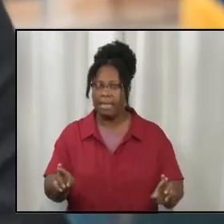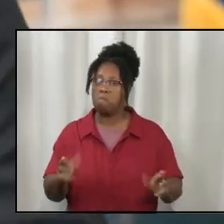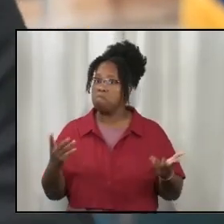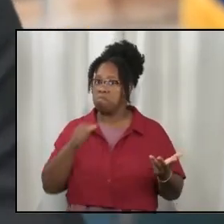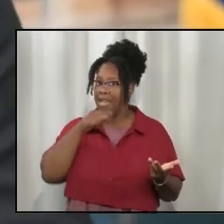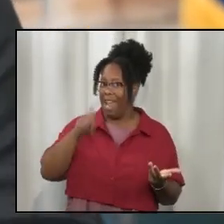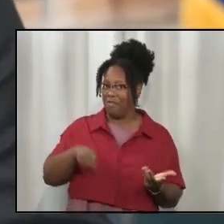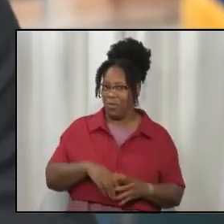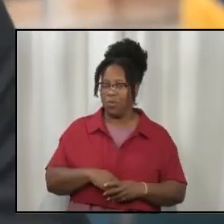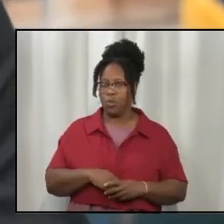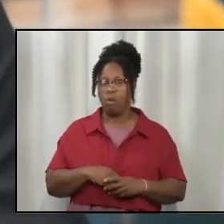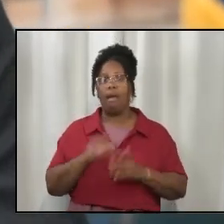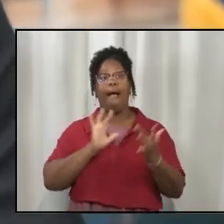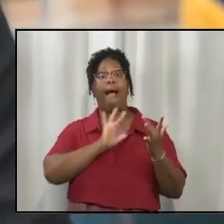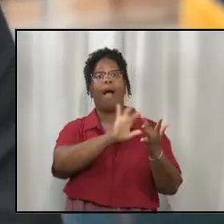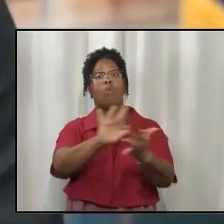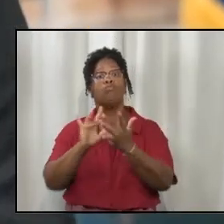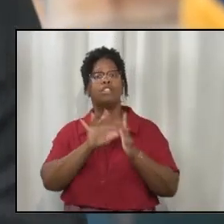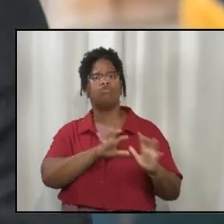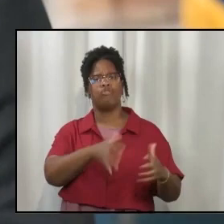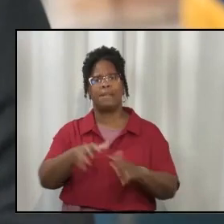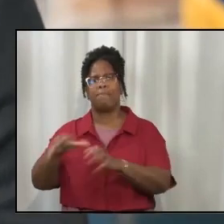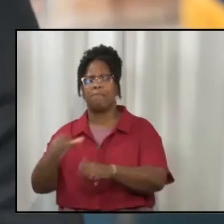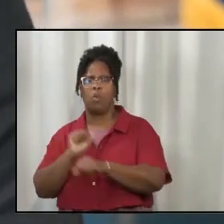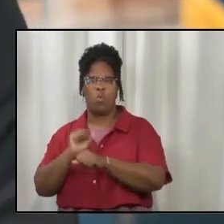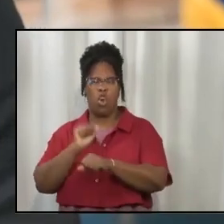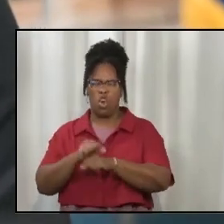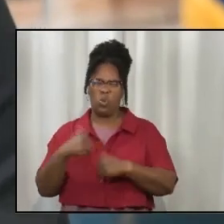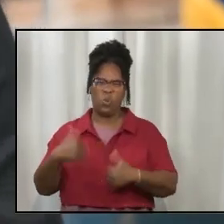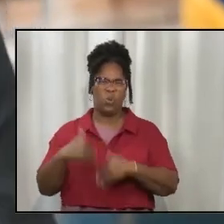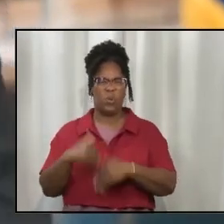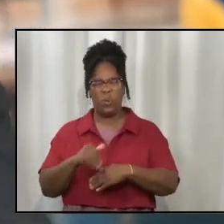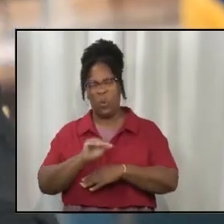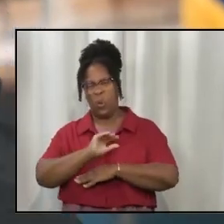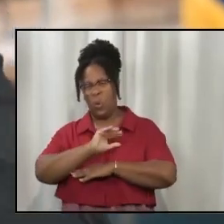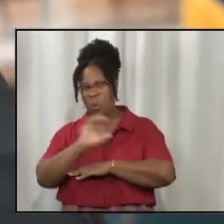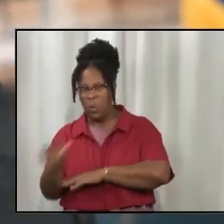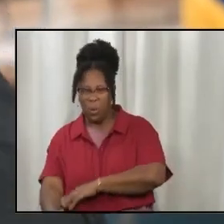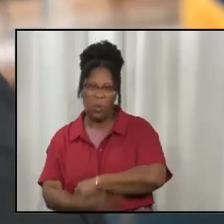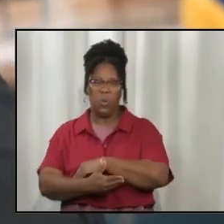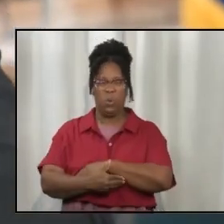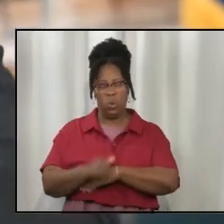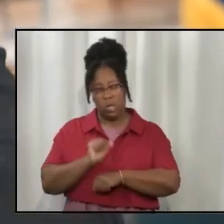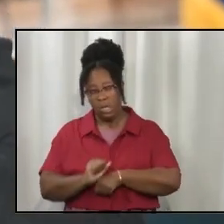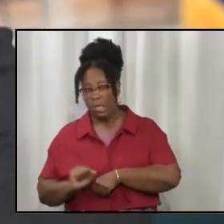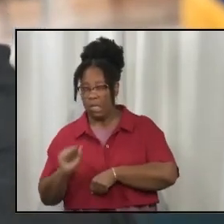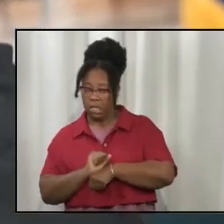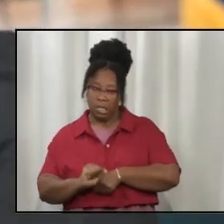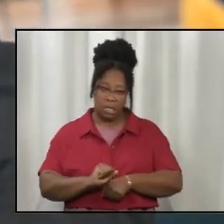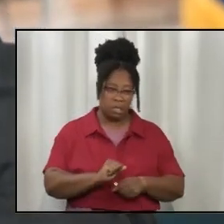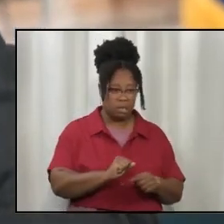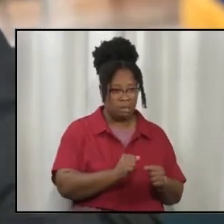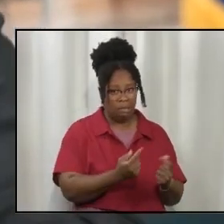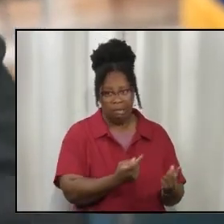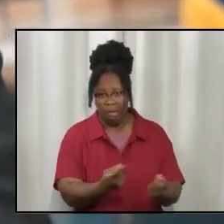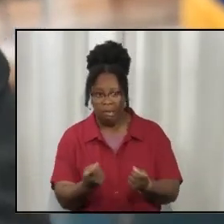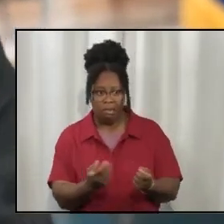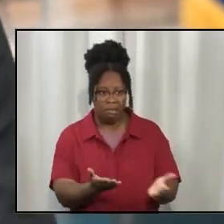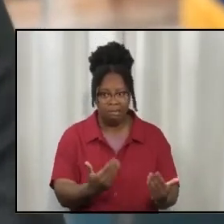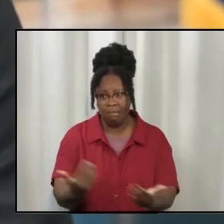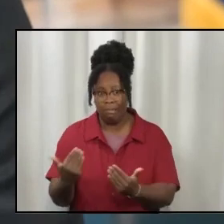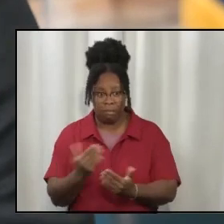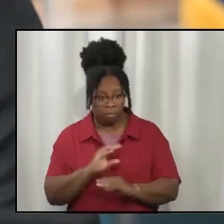hard to, you know, all the way to the evening, working to get individuals